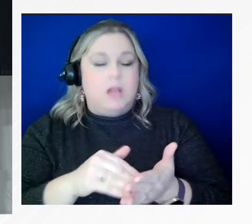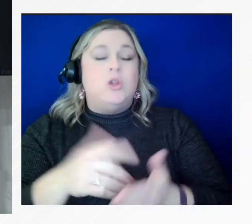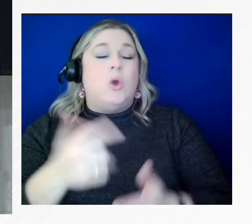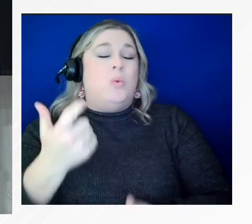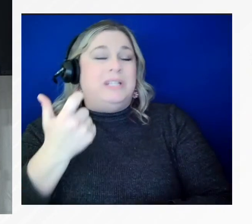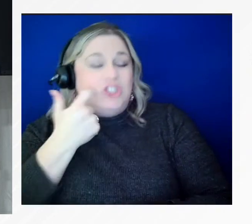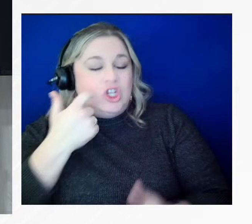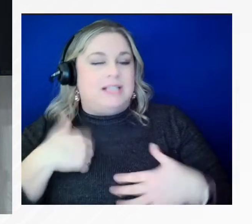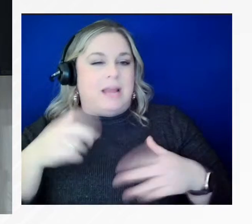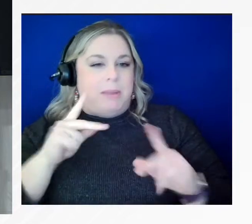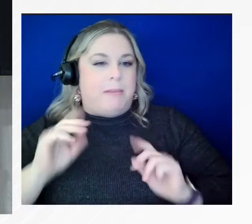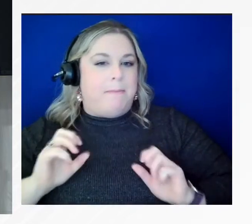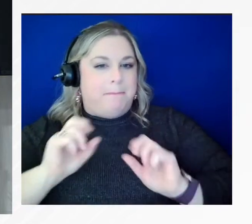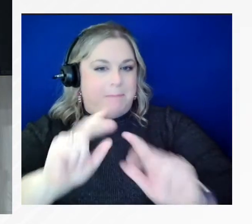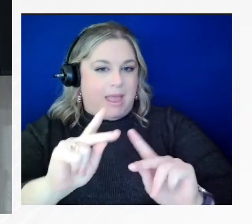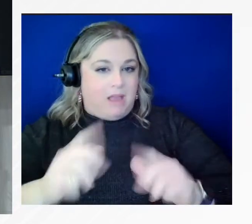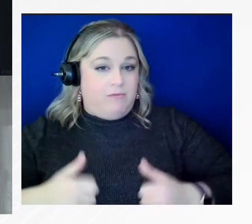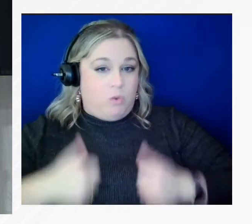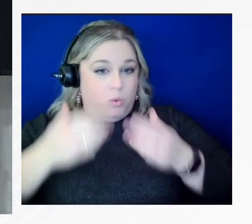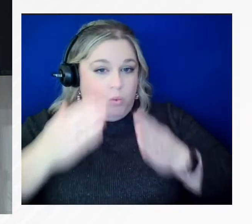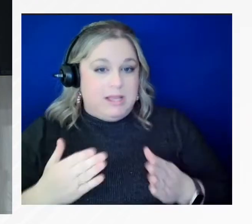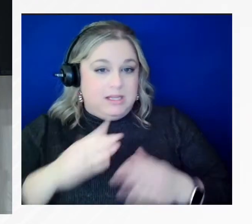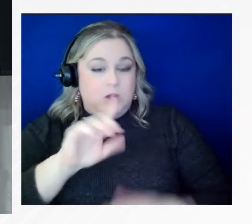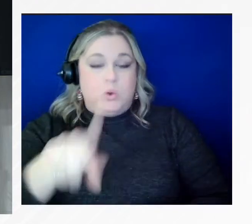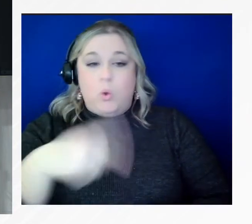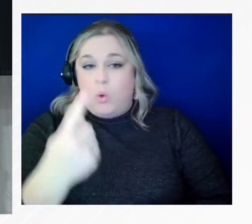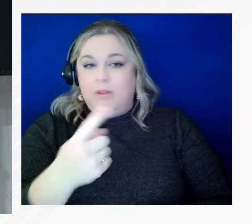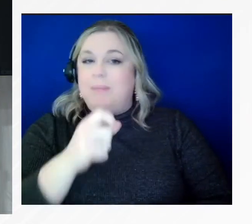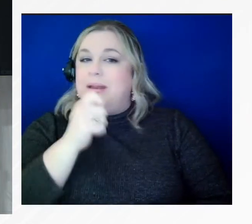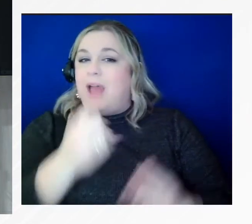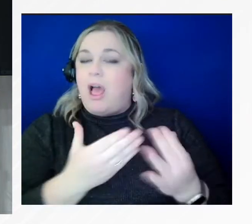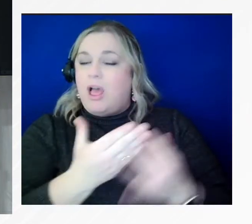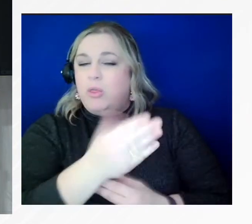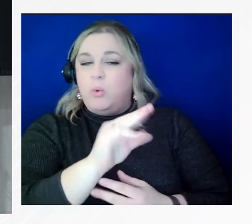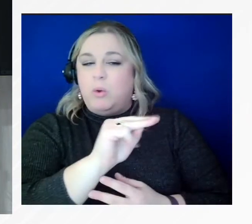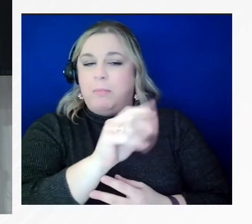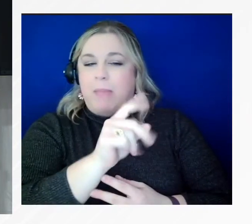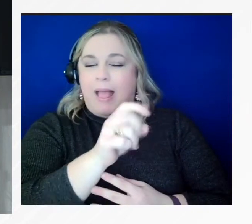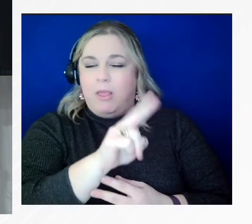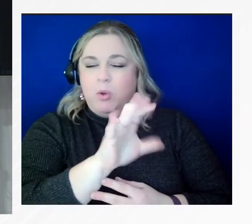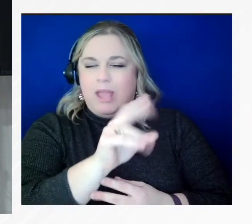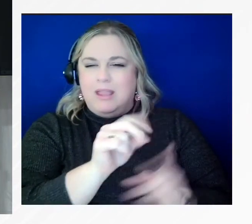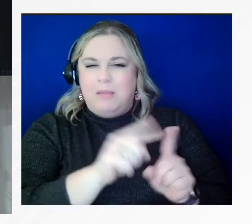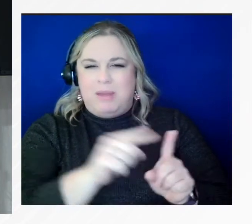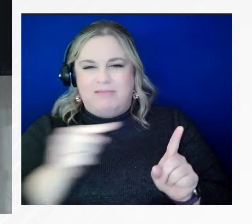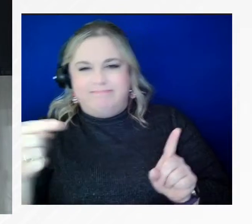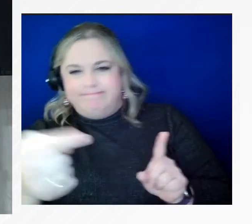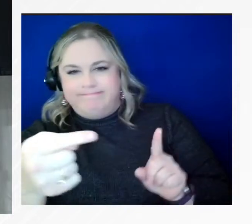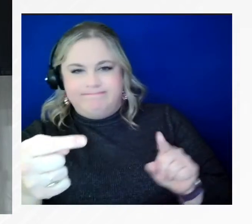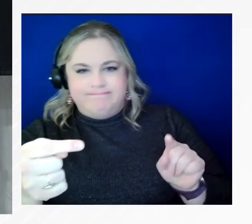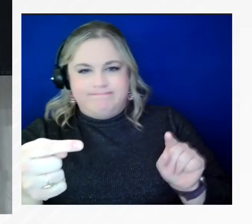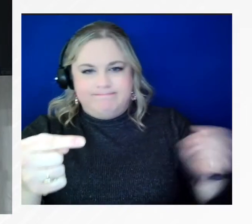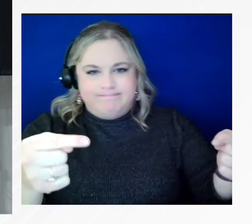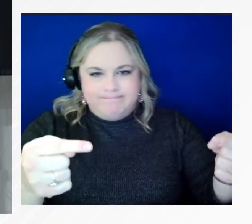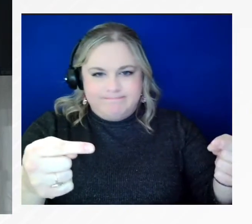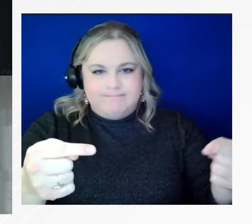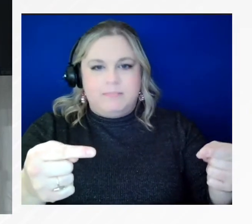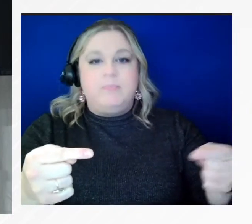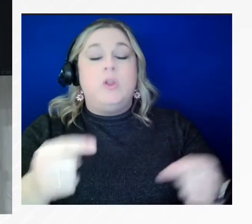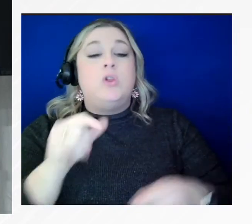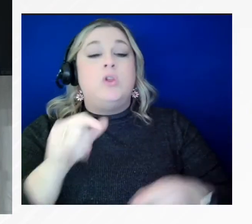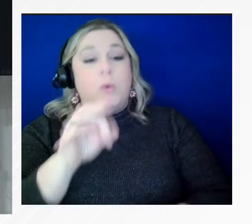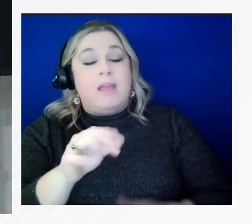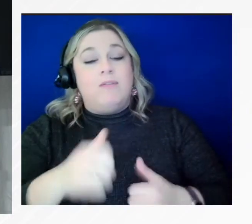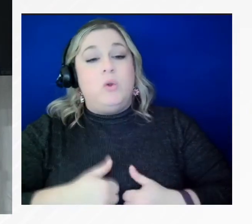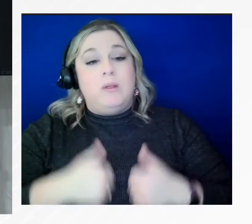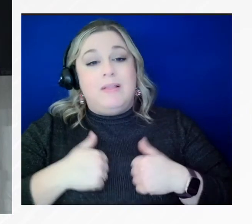for residents only, not through Malibu Canyon, but there are offshoots that you can get to. So if you do live on